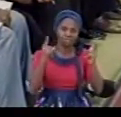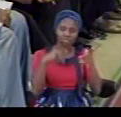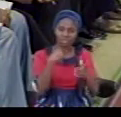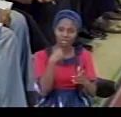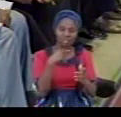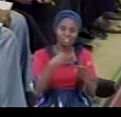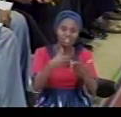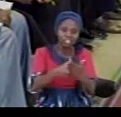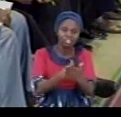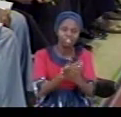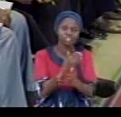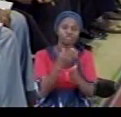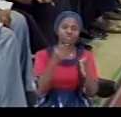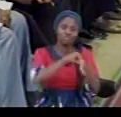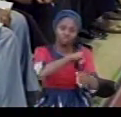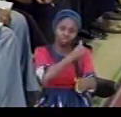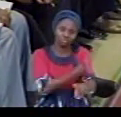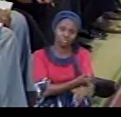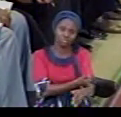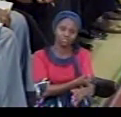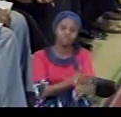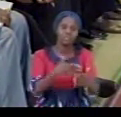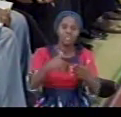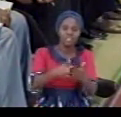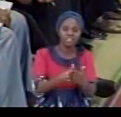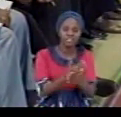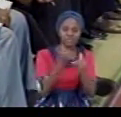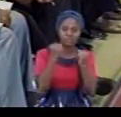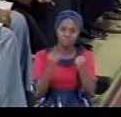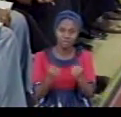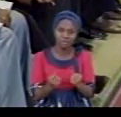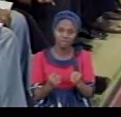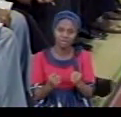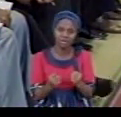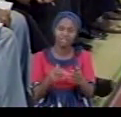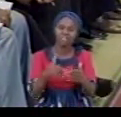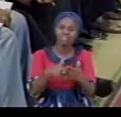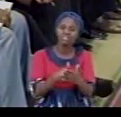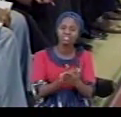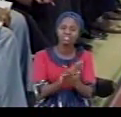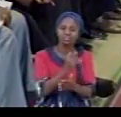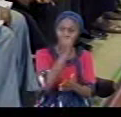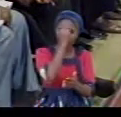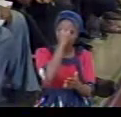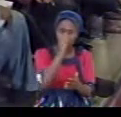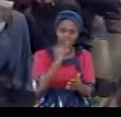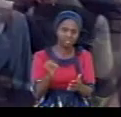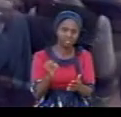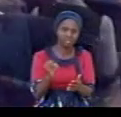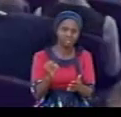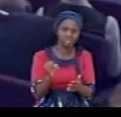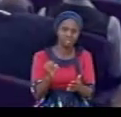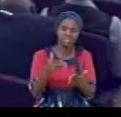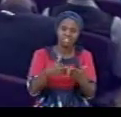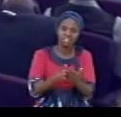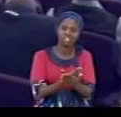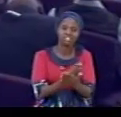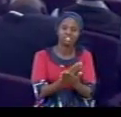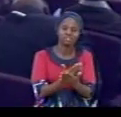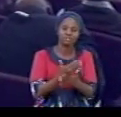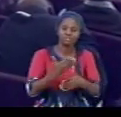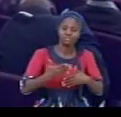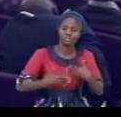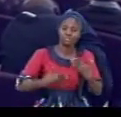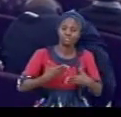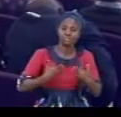new authority, new power, new understanding, new joy in